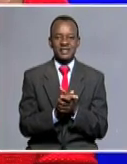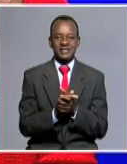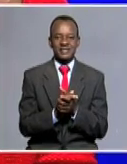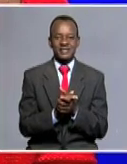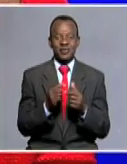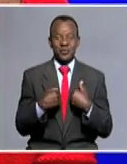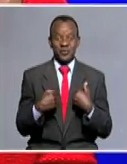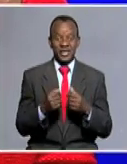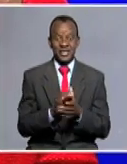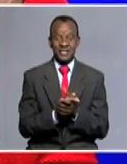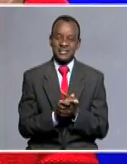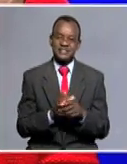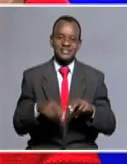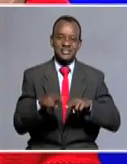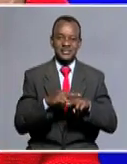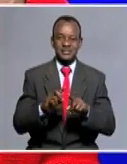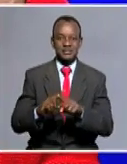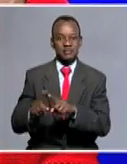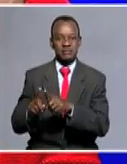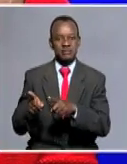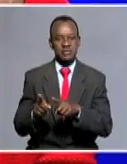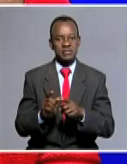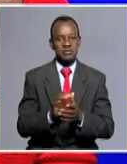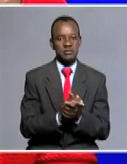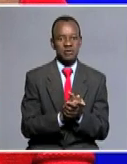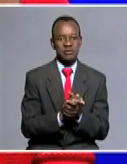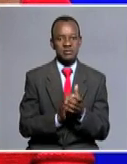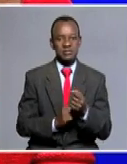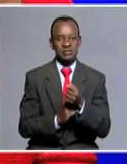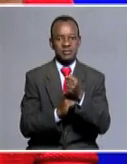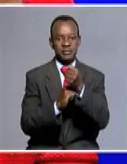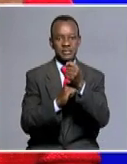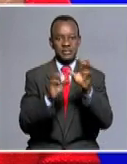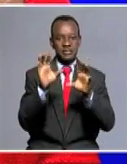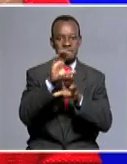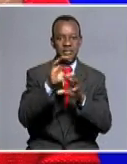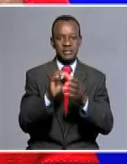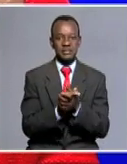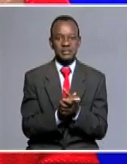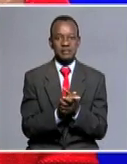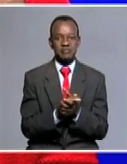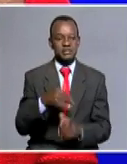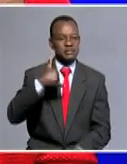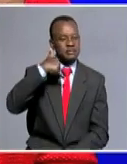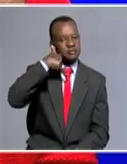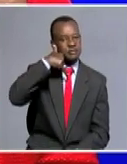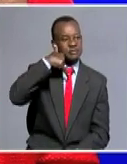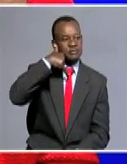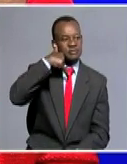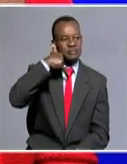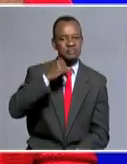able to go to everywhere else. We have had numerous times to say they are not able to go to places that are not